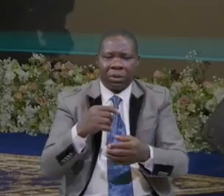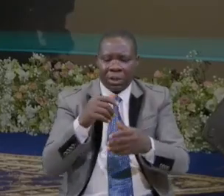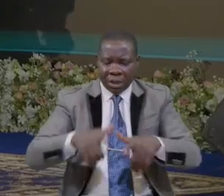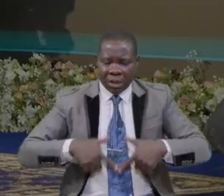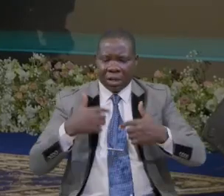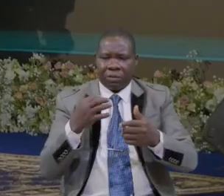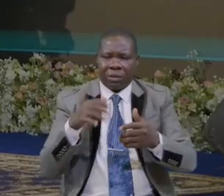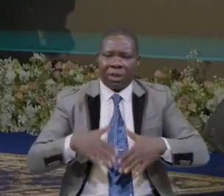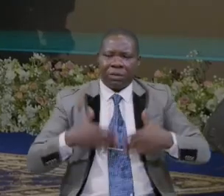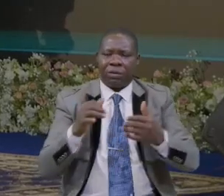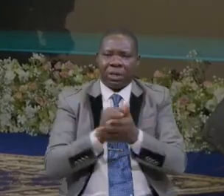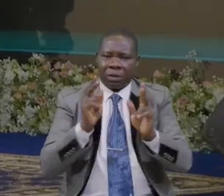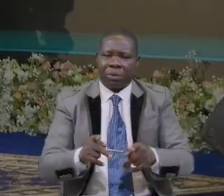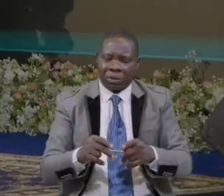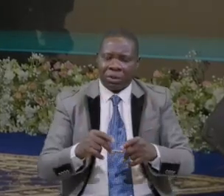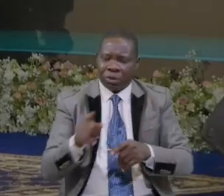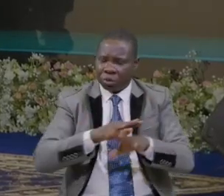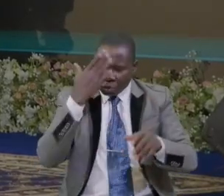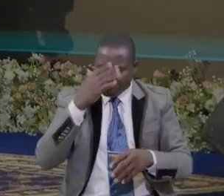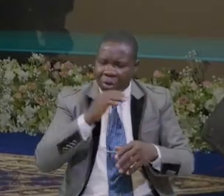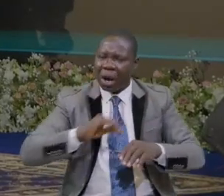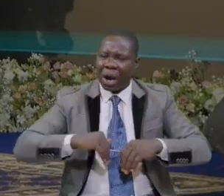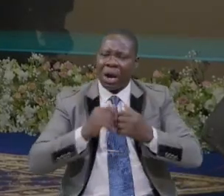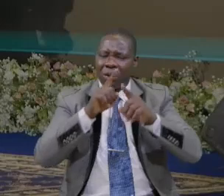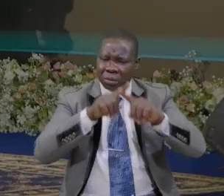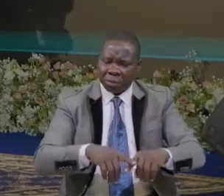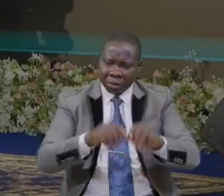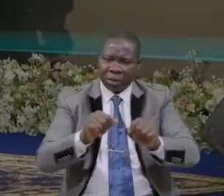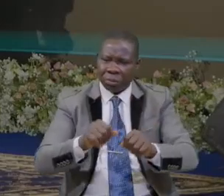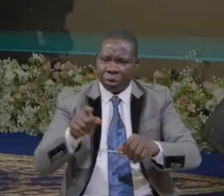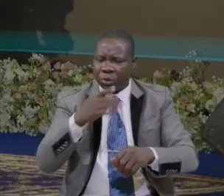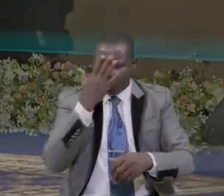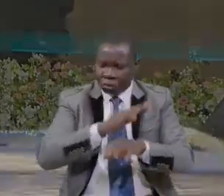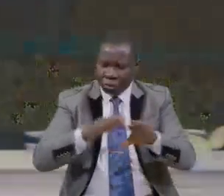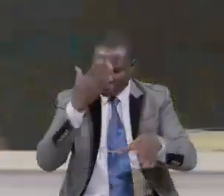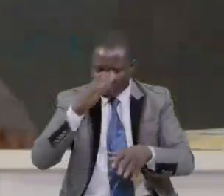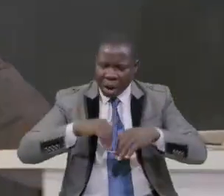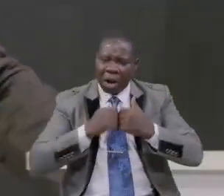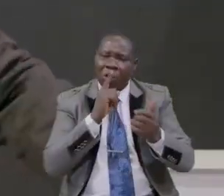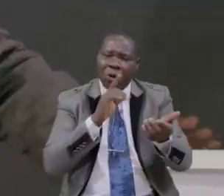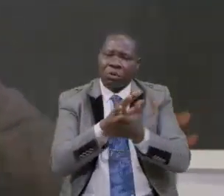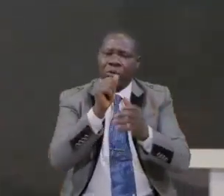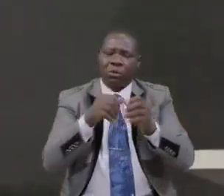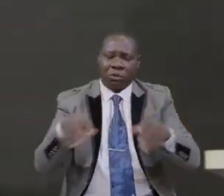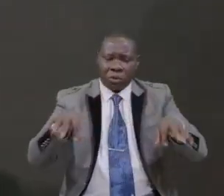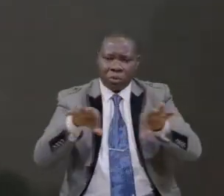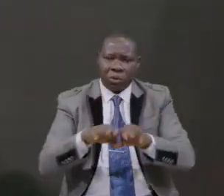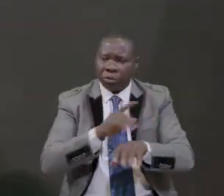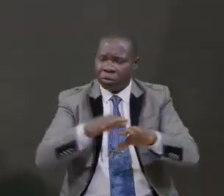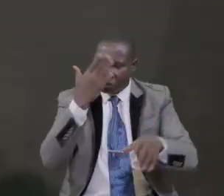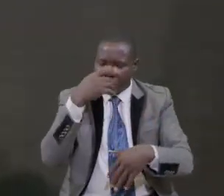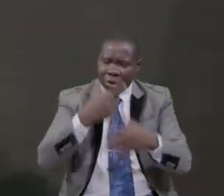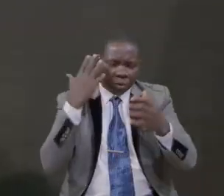you don't know how trustworthy, and you don't know what will become of this man, of this